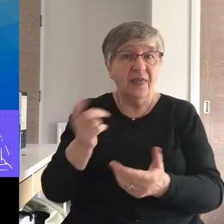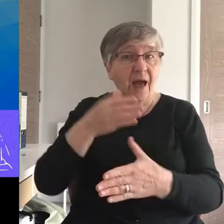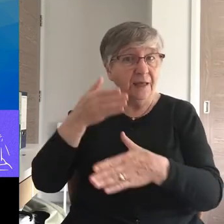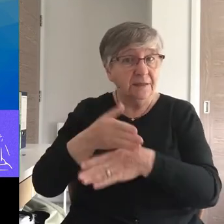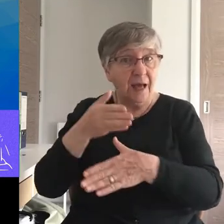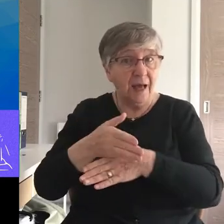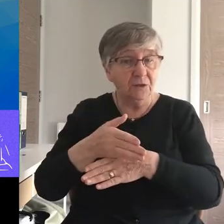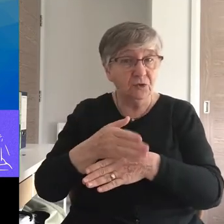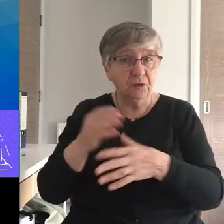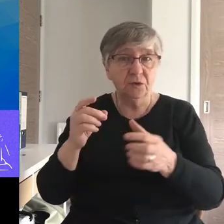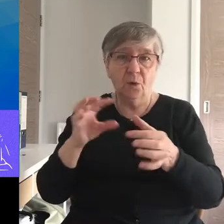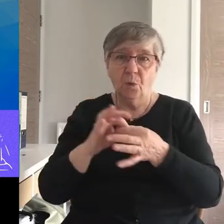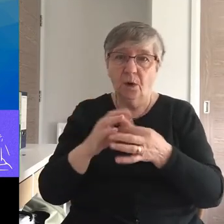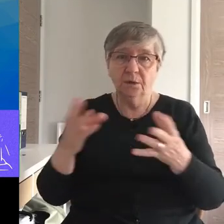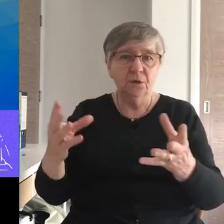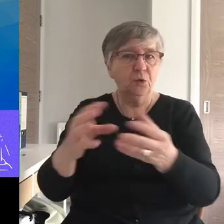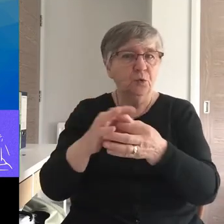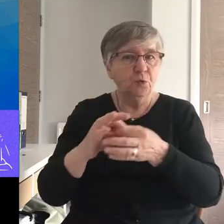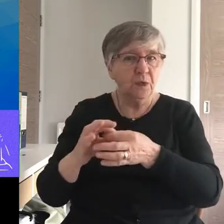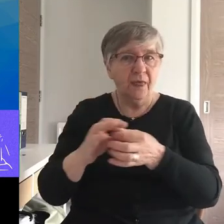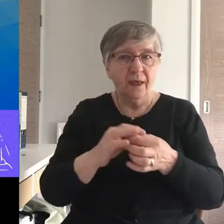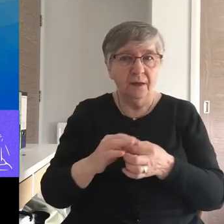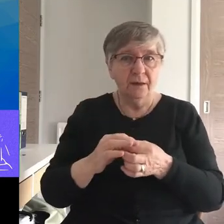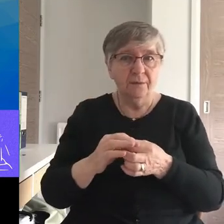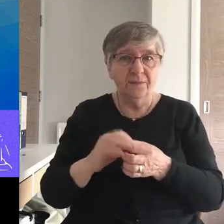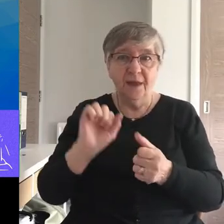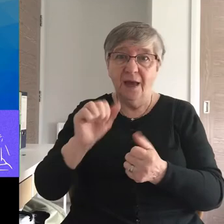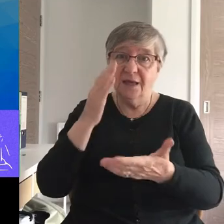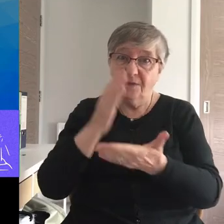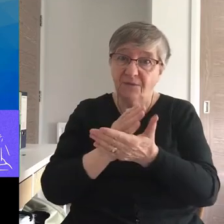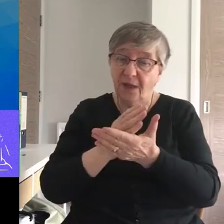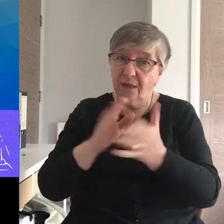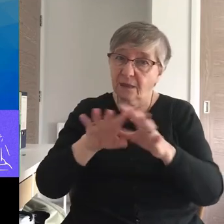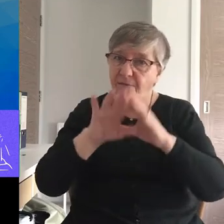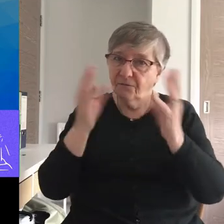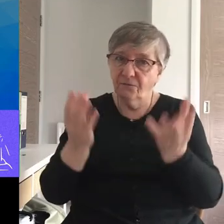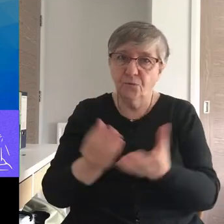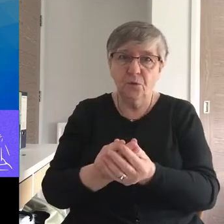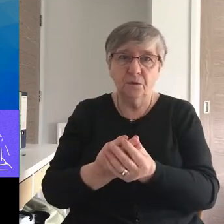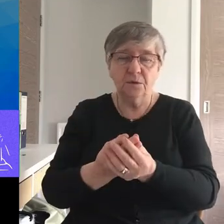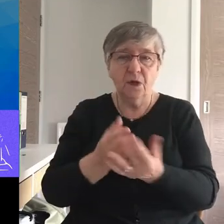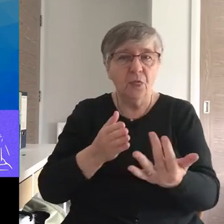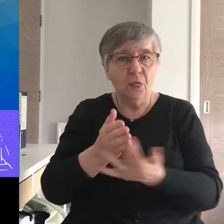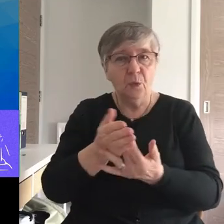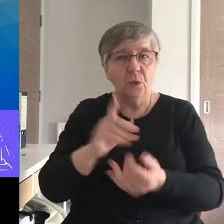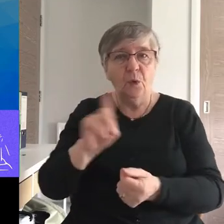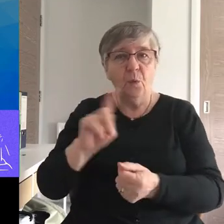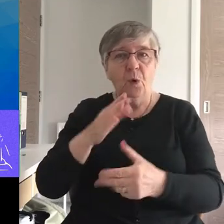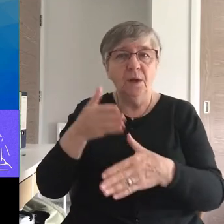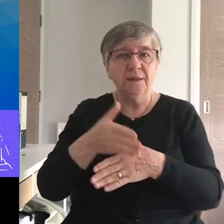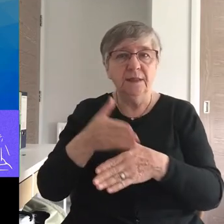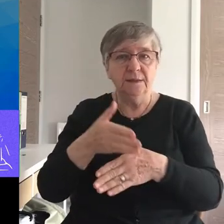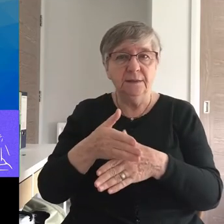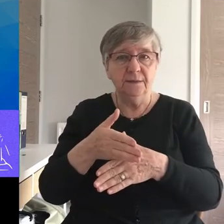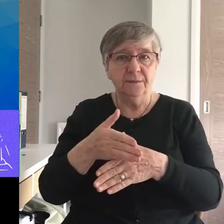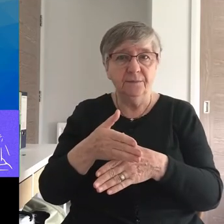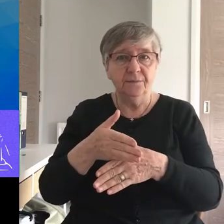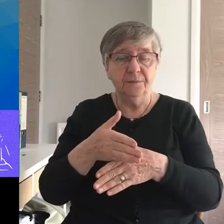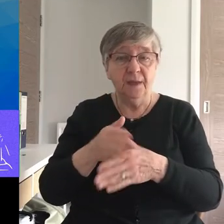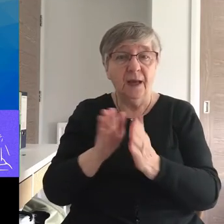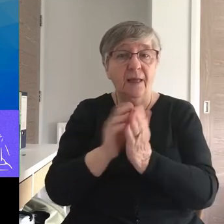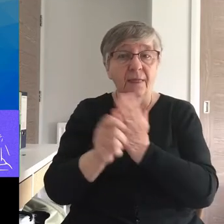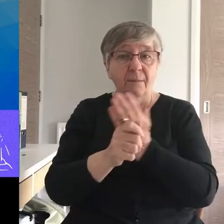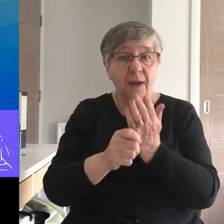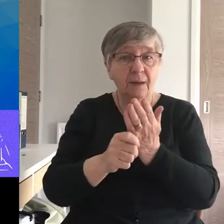actions were working together, and his faith was made complete by what he did. And